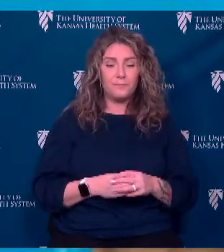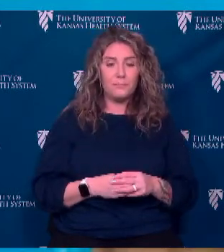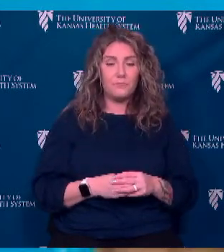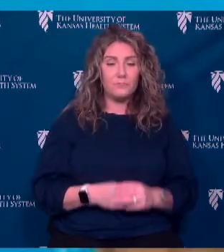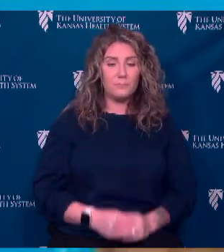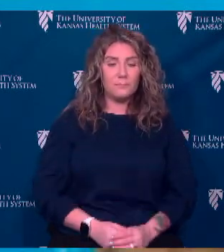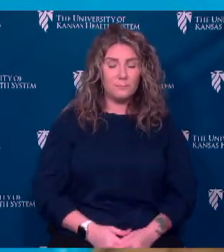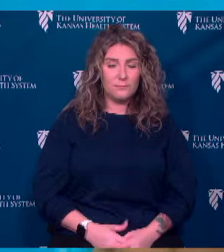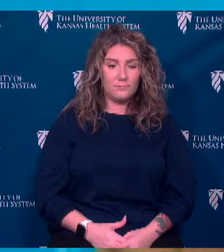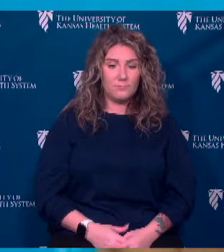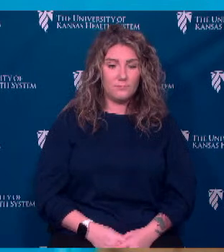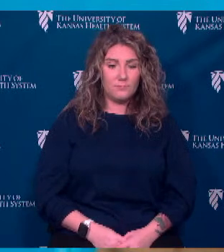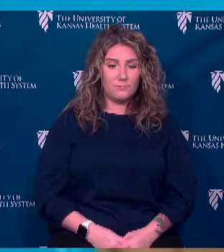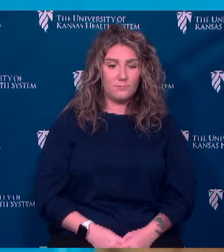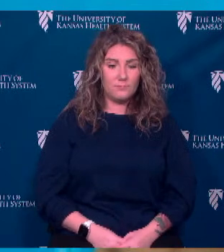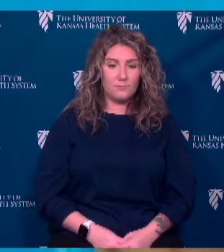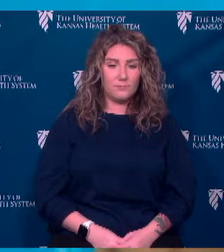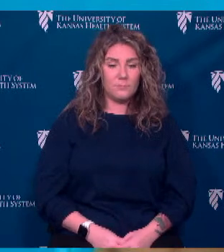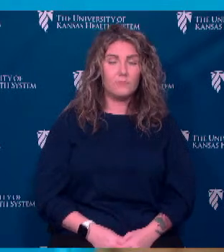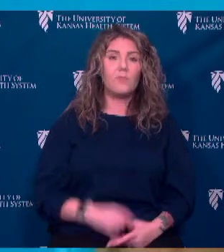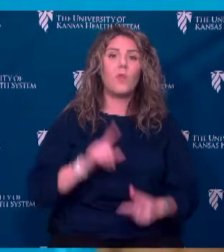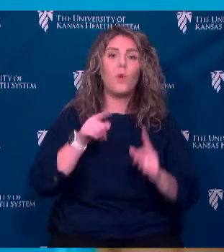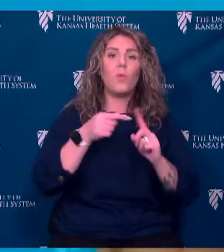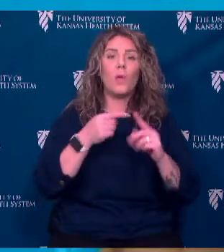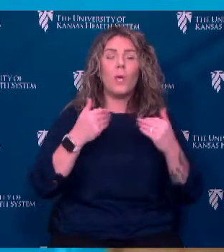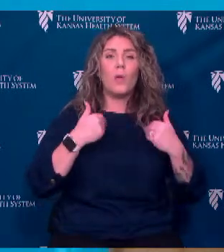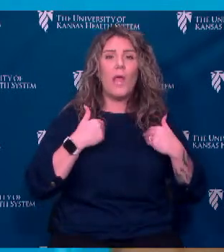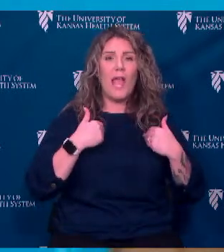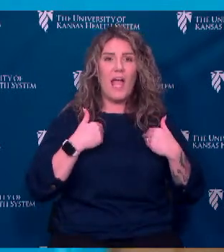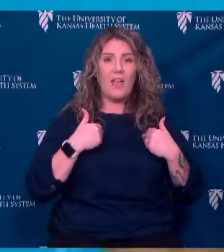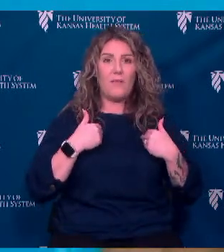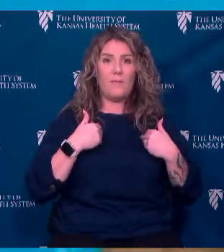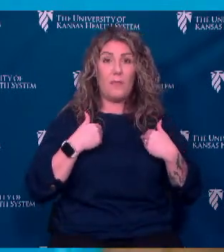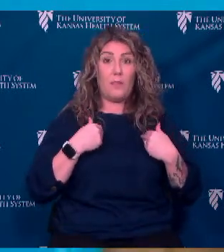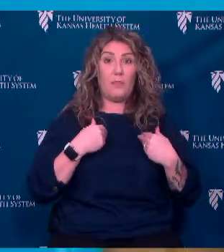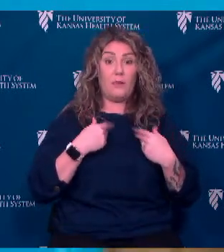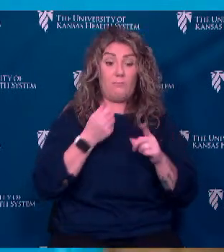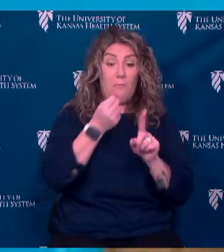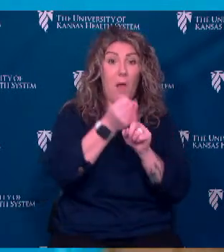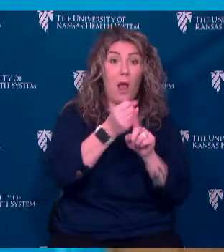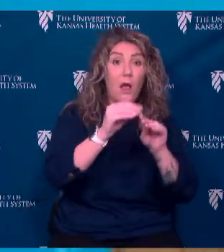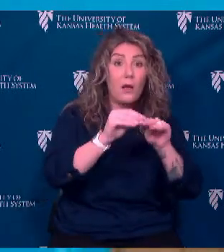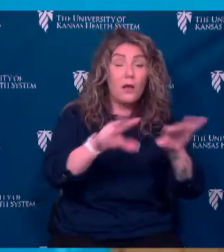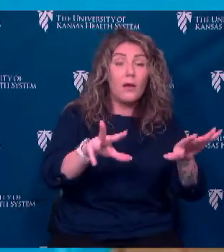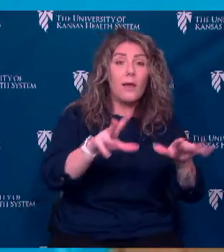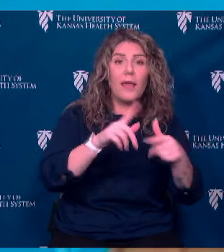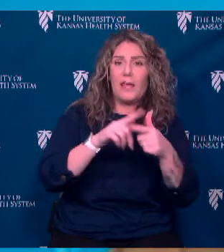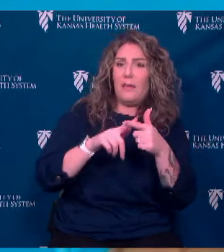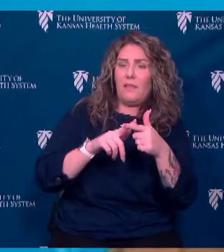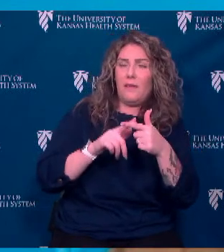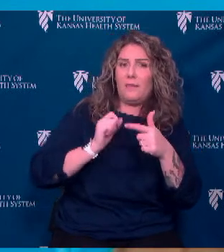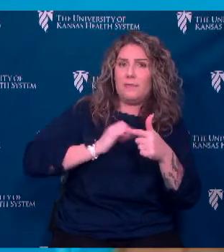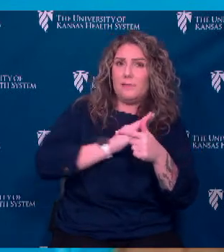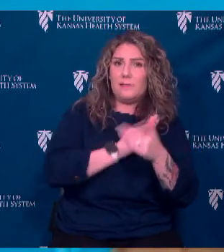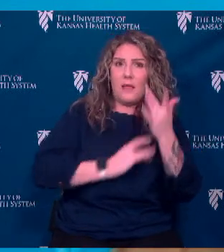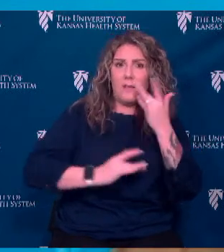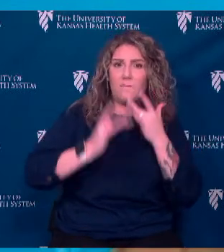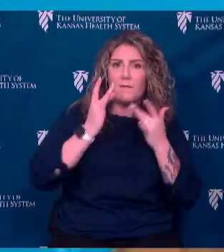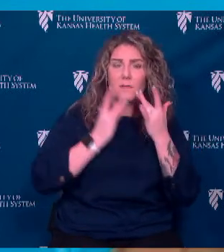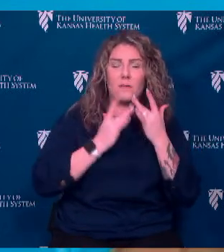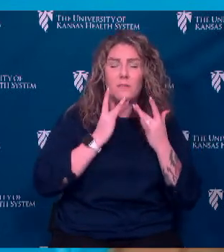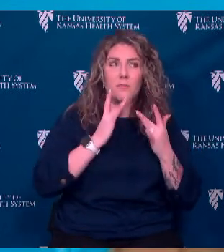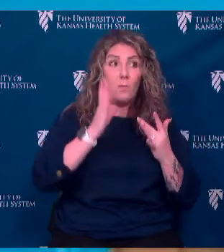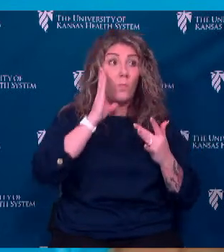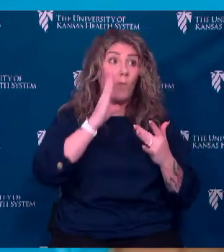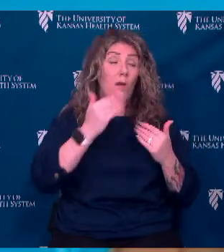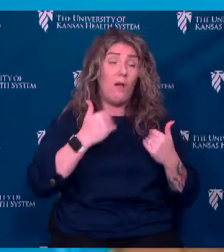when you lay a pandemic on top of a staffing shortage, you're bound to have mental health issues develop. And we've